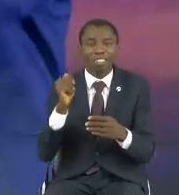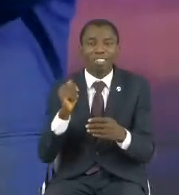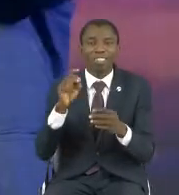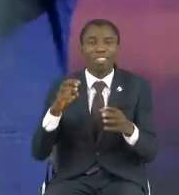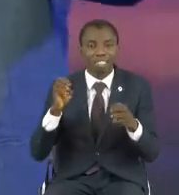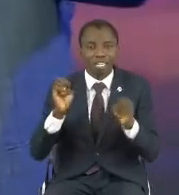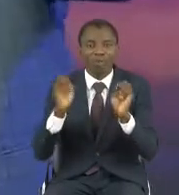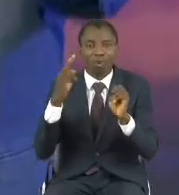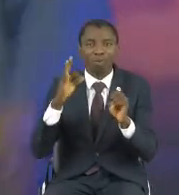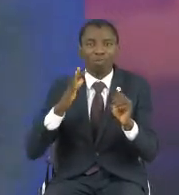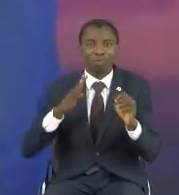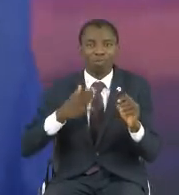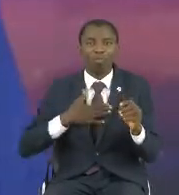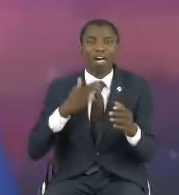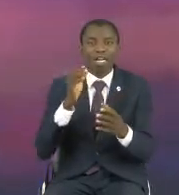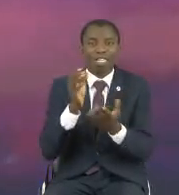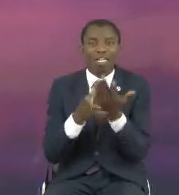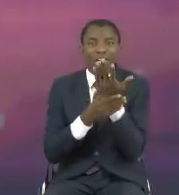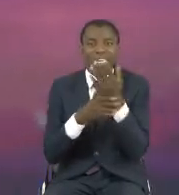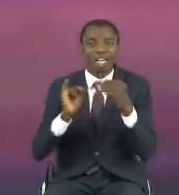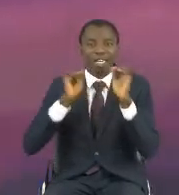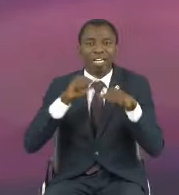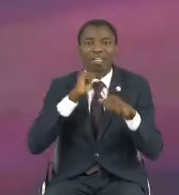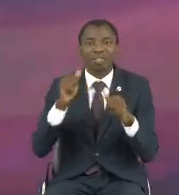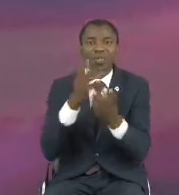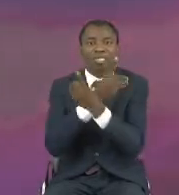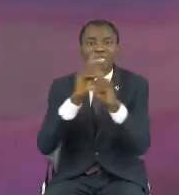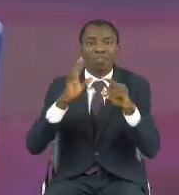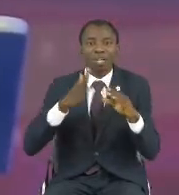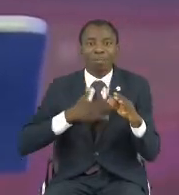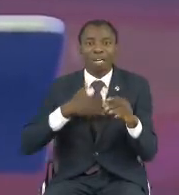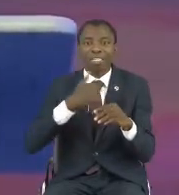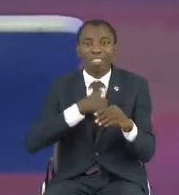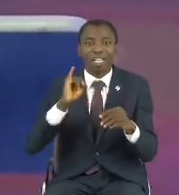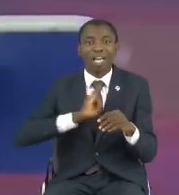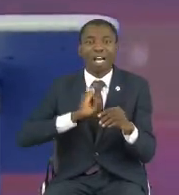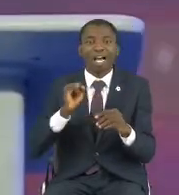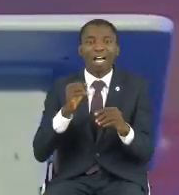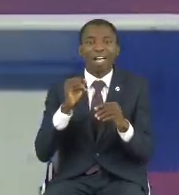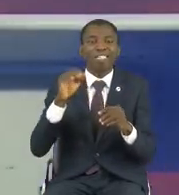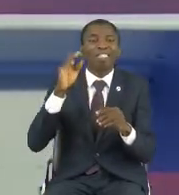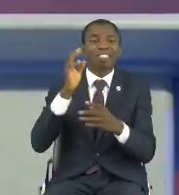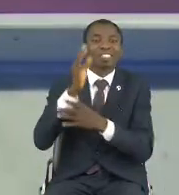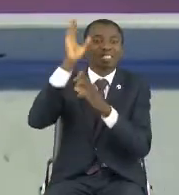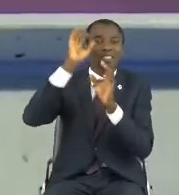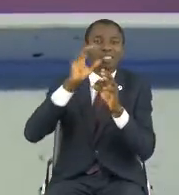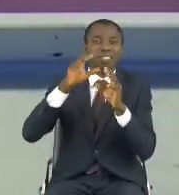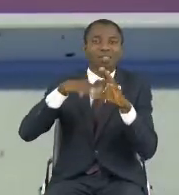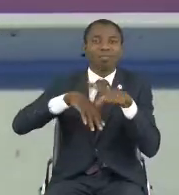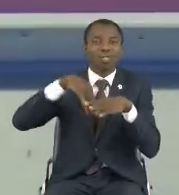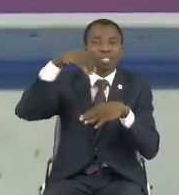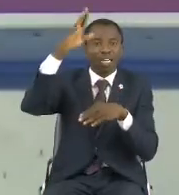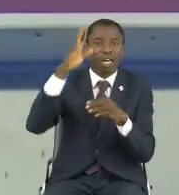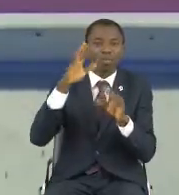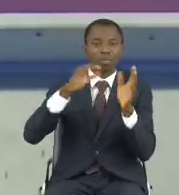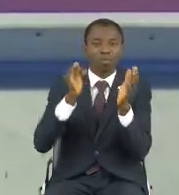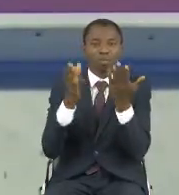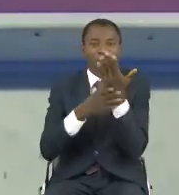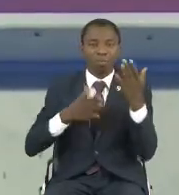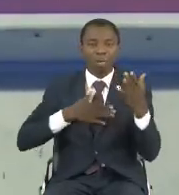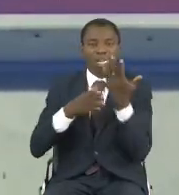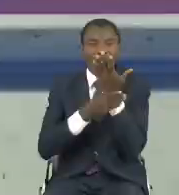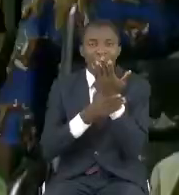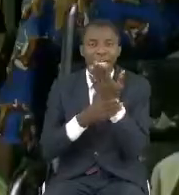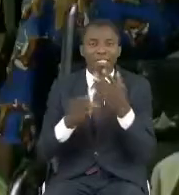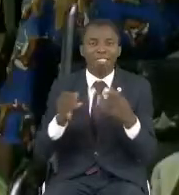life, I cannot deliver myself. I stretch forth my hand, take me, Lord. The Lord will